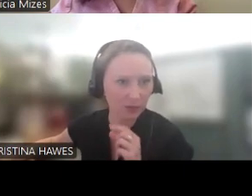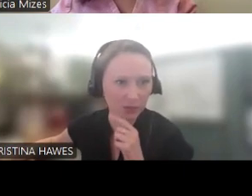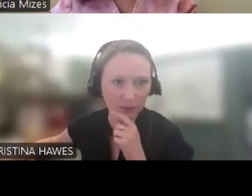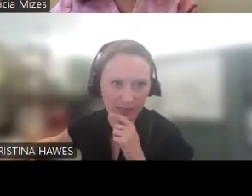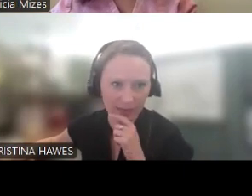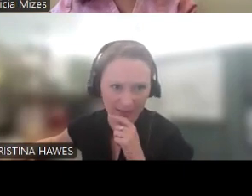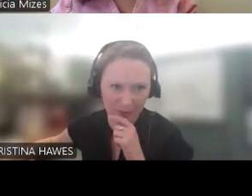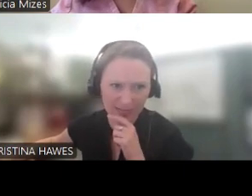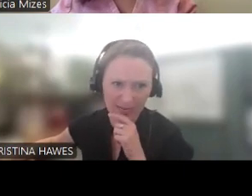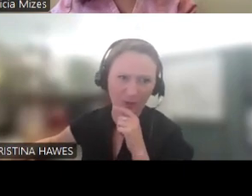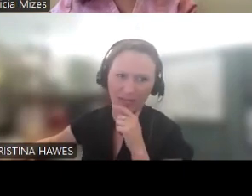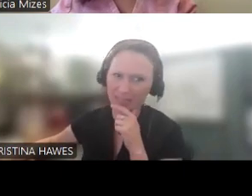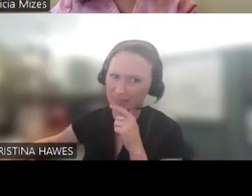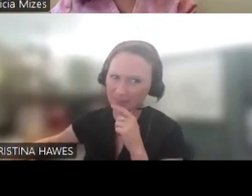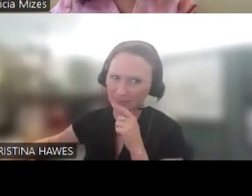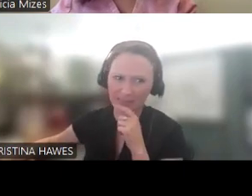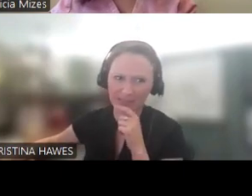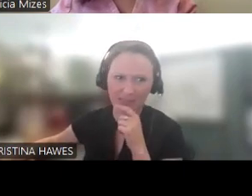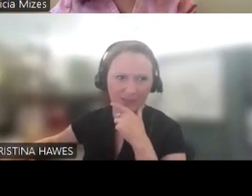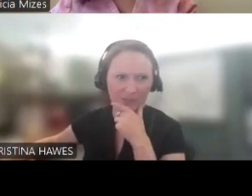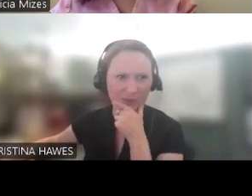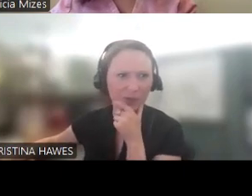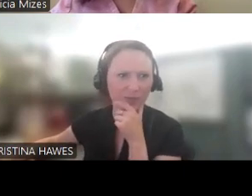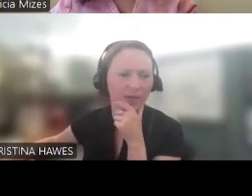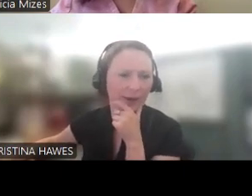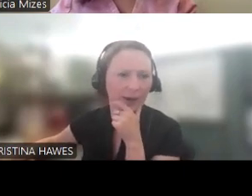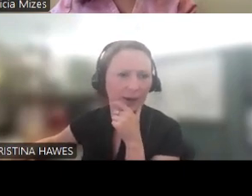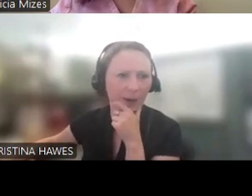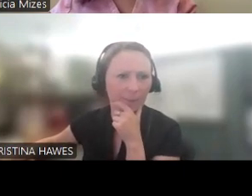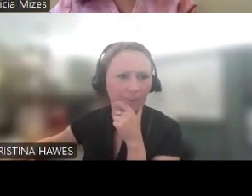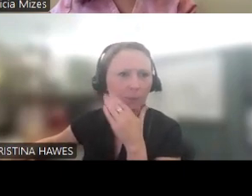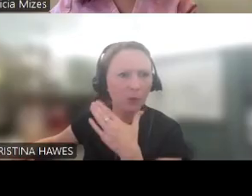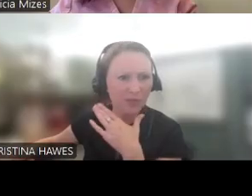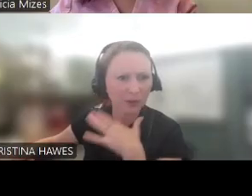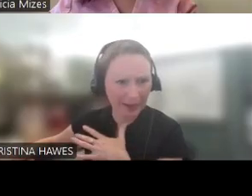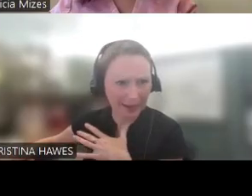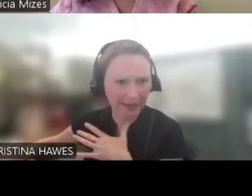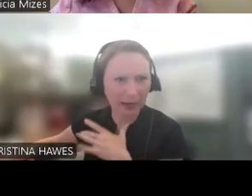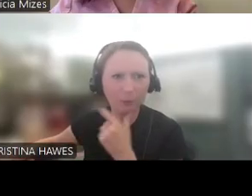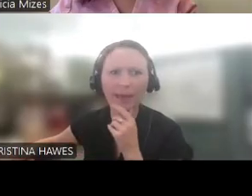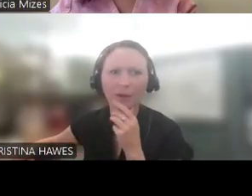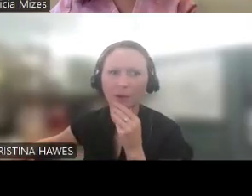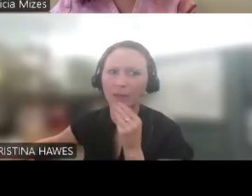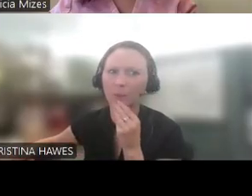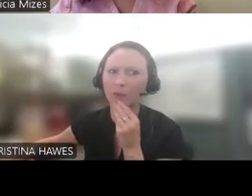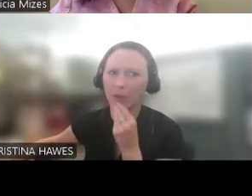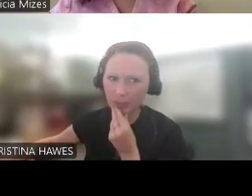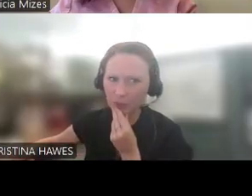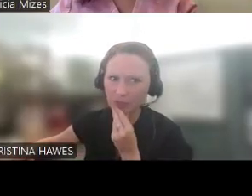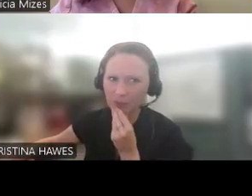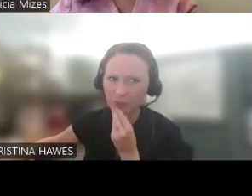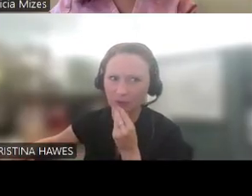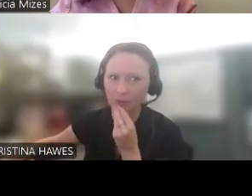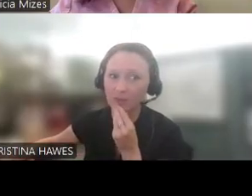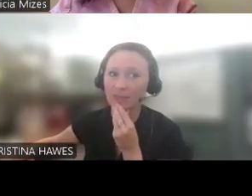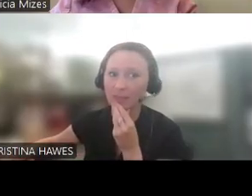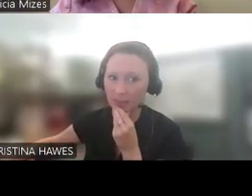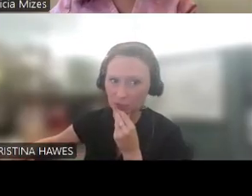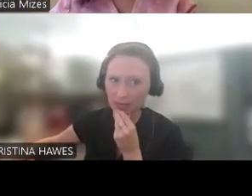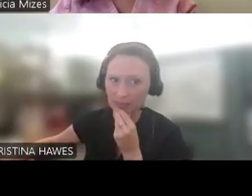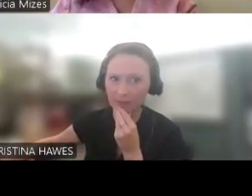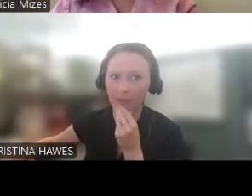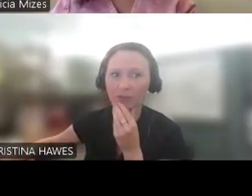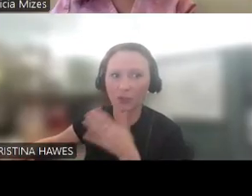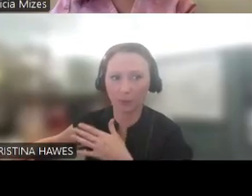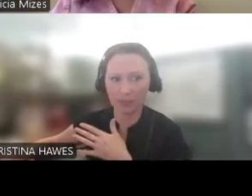final question that we have right now, and this is kind of difficult. Moles on your head, how bad are they when your hairdresser says get